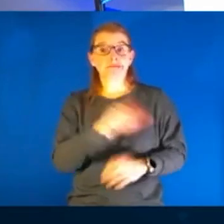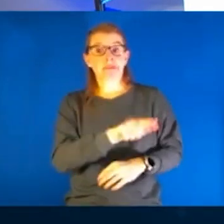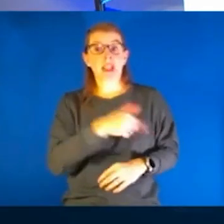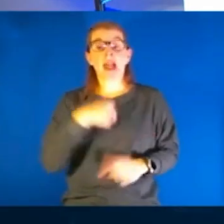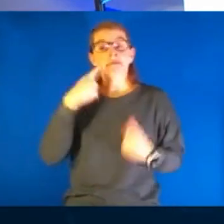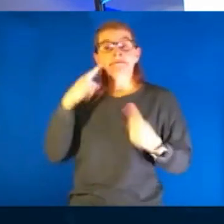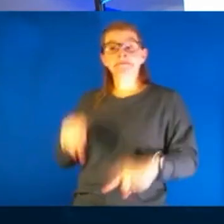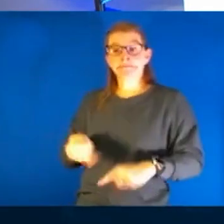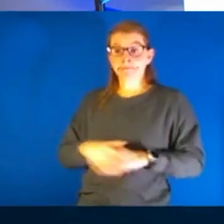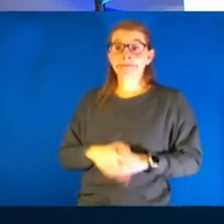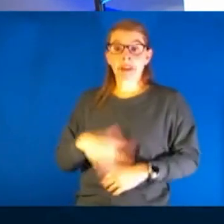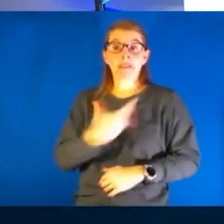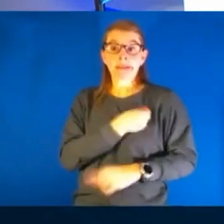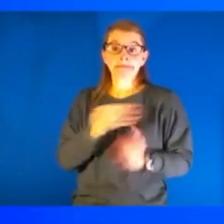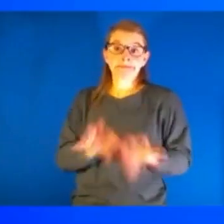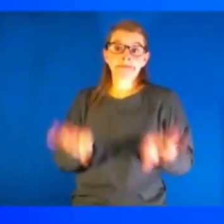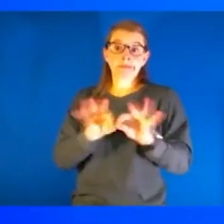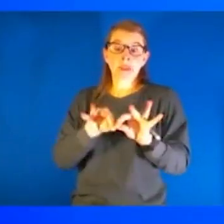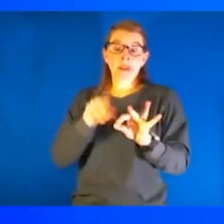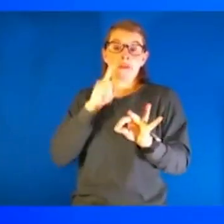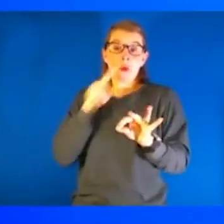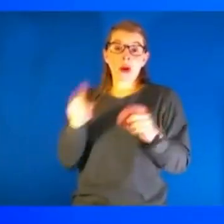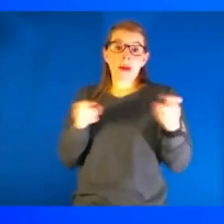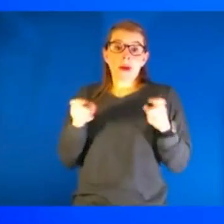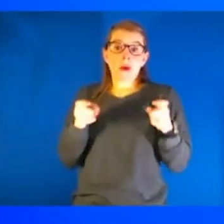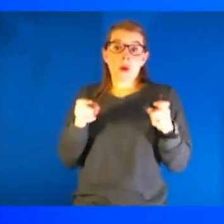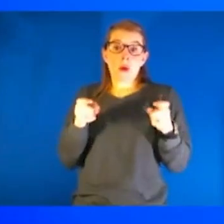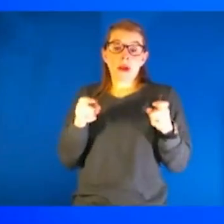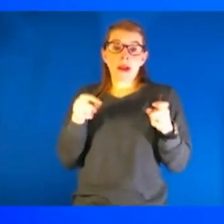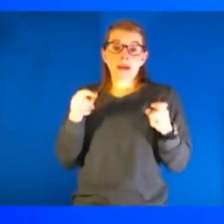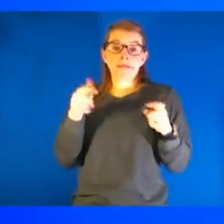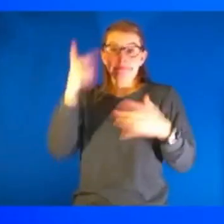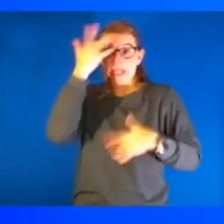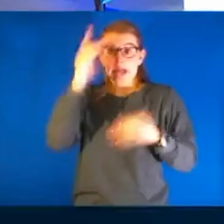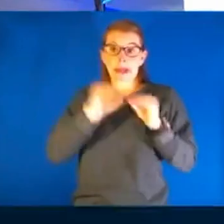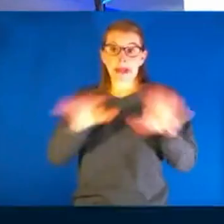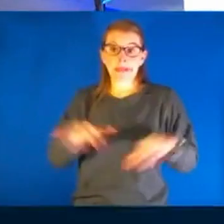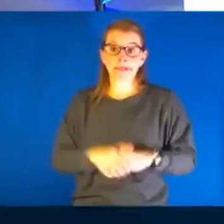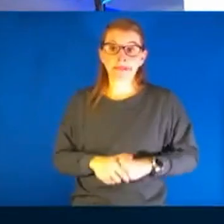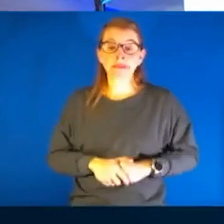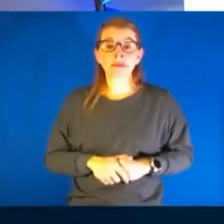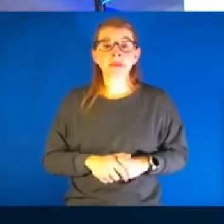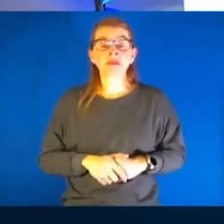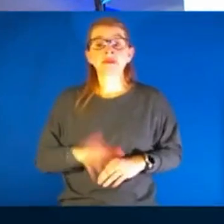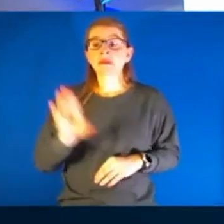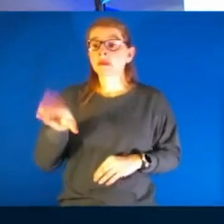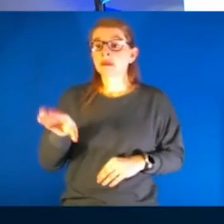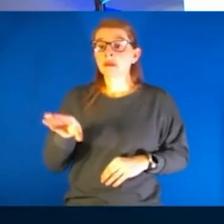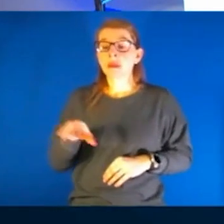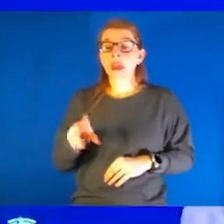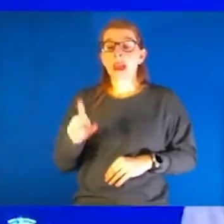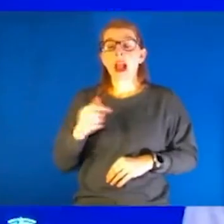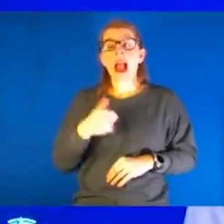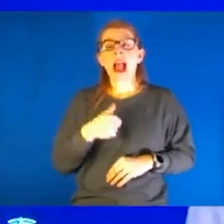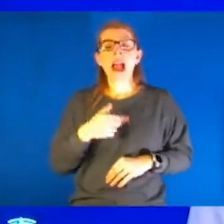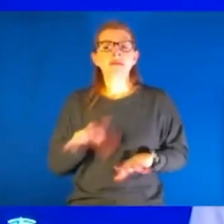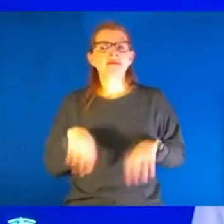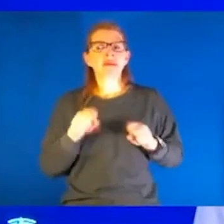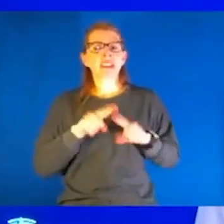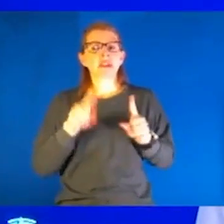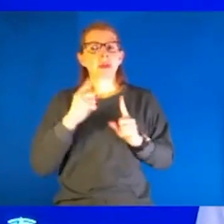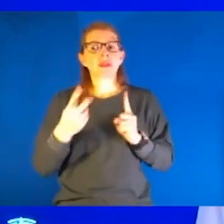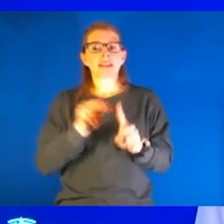certainly our key of controlling this pandemic. Dr. Hawkeye. Yeah, I'm going to take it just a different spin on that. I think